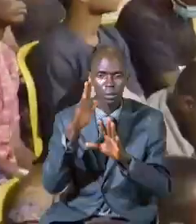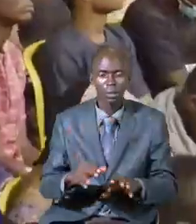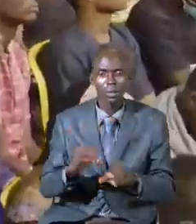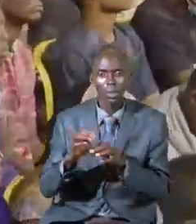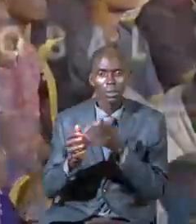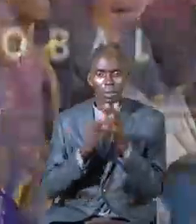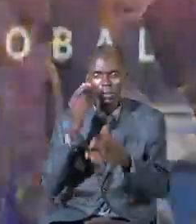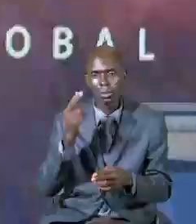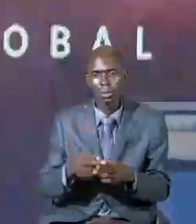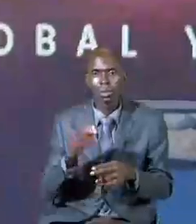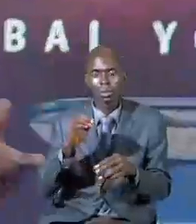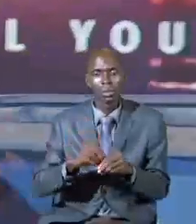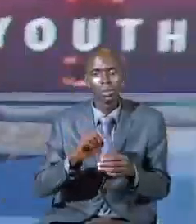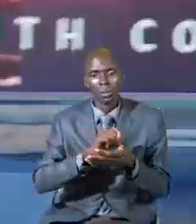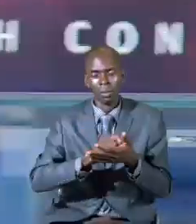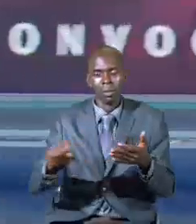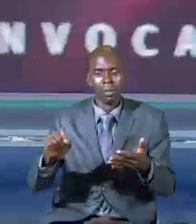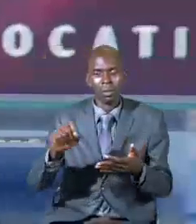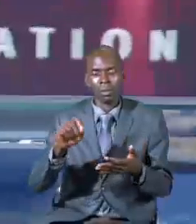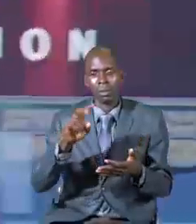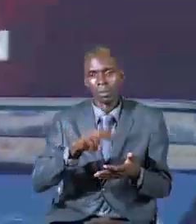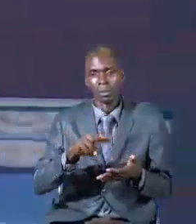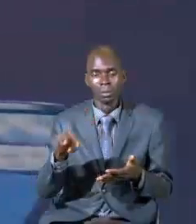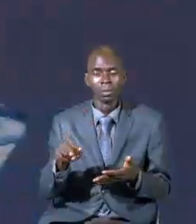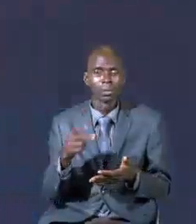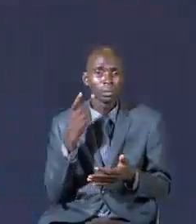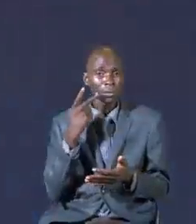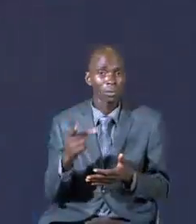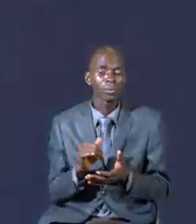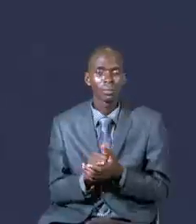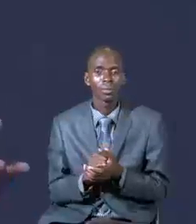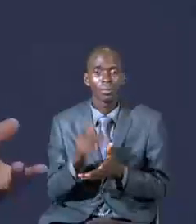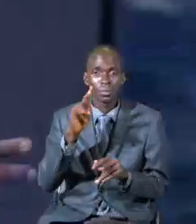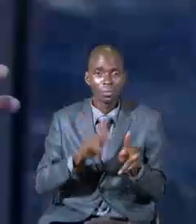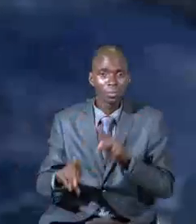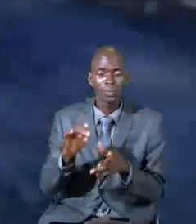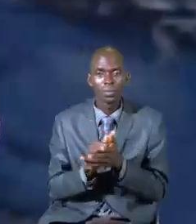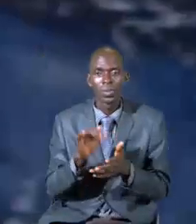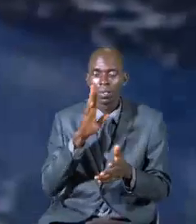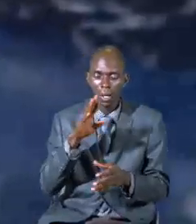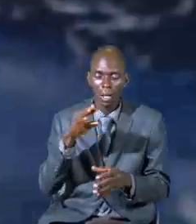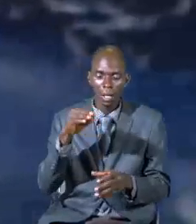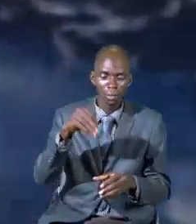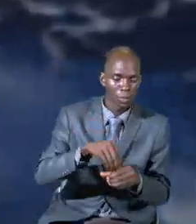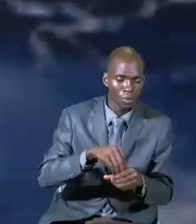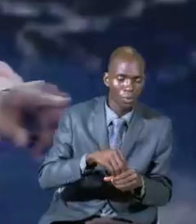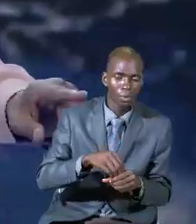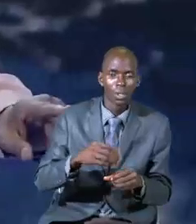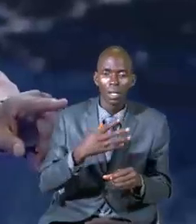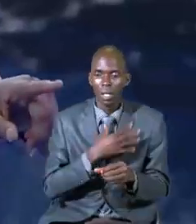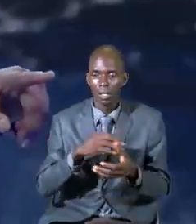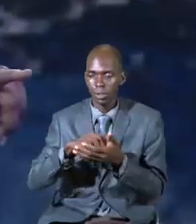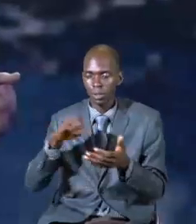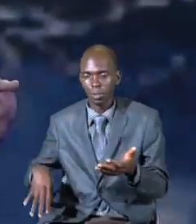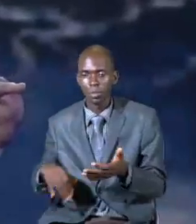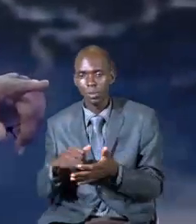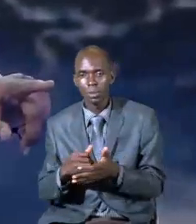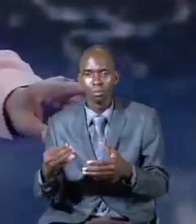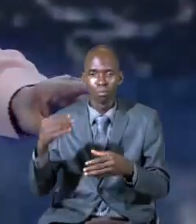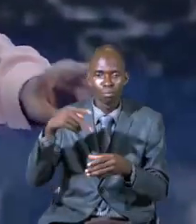their calamity. The people that are planting and approaching, the people that are going, they go one step forward and they go